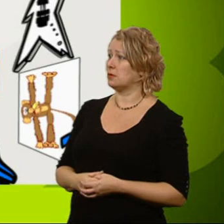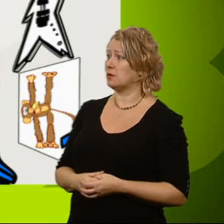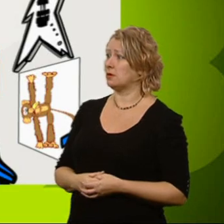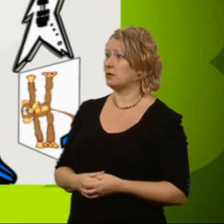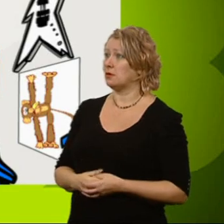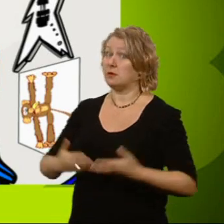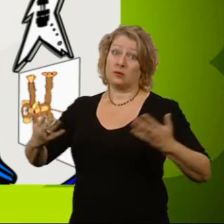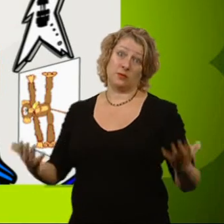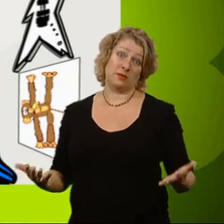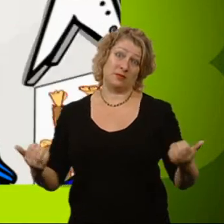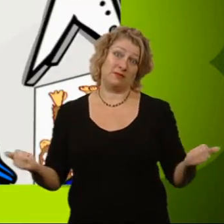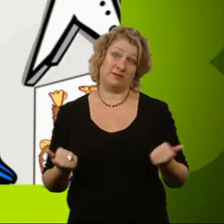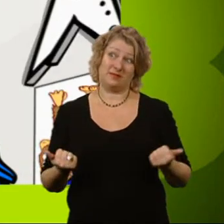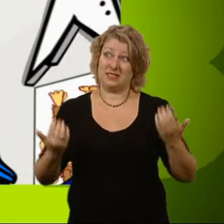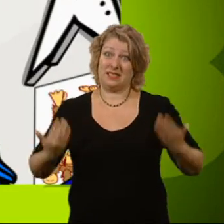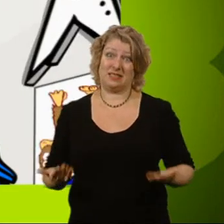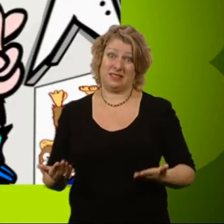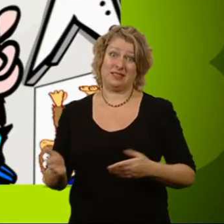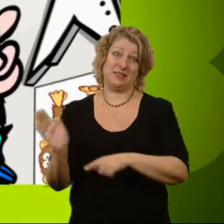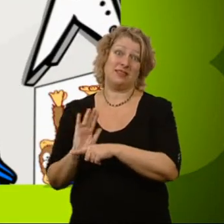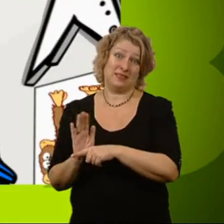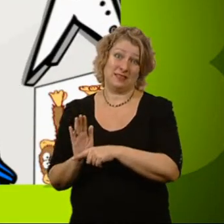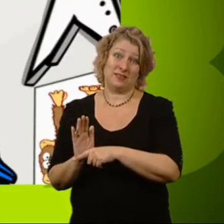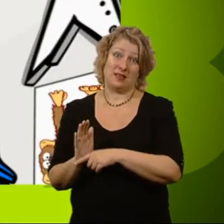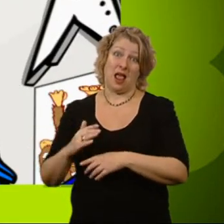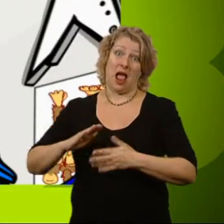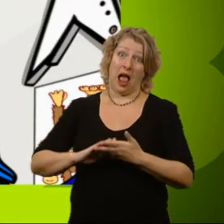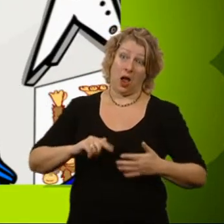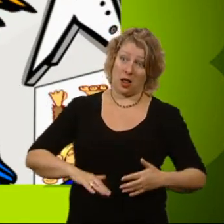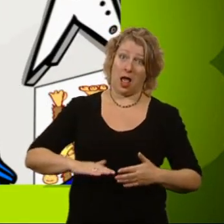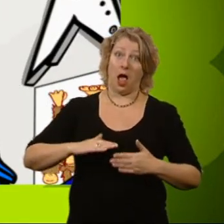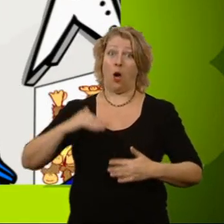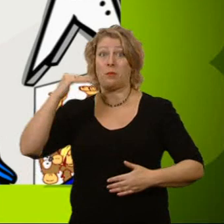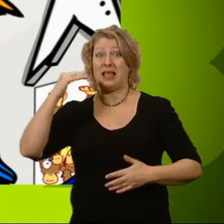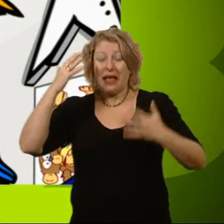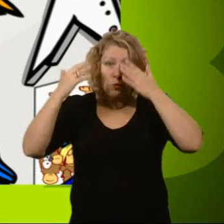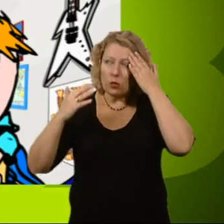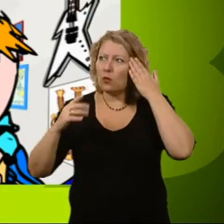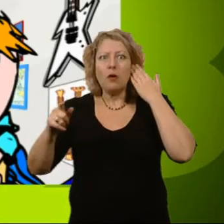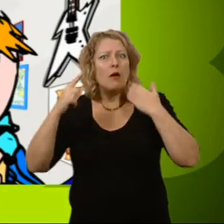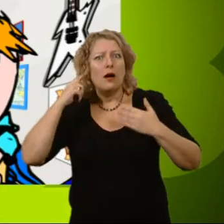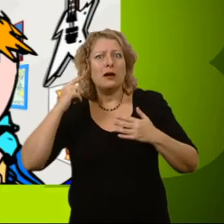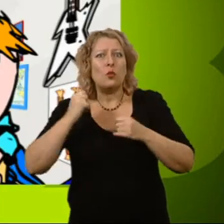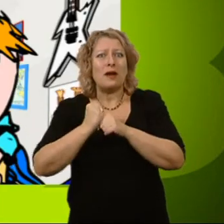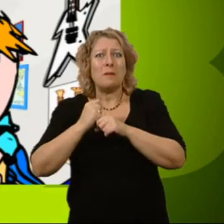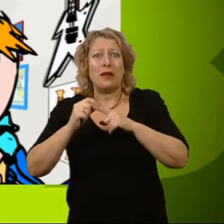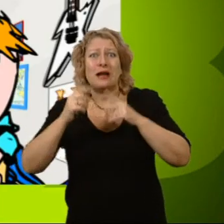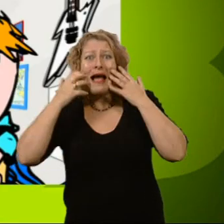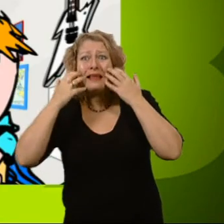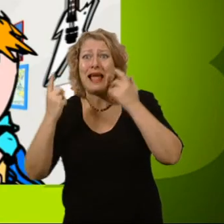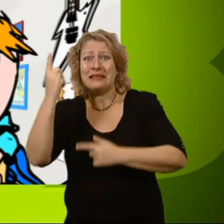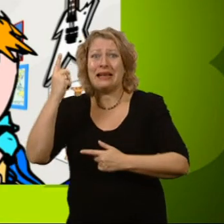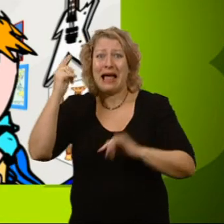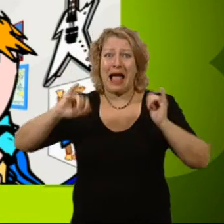Right. Well, that's just about it for the last in the current series of Little Howard's Big... Oh, oh no! Gwyneth Paltrow's cat's